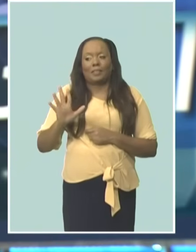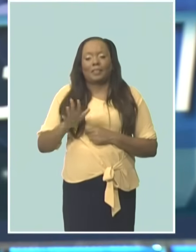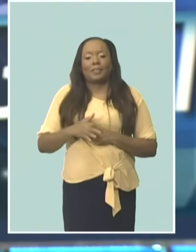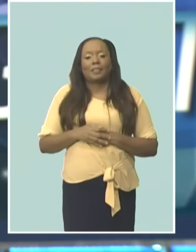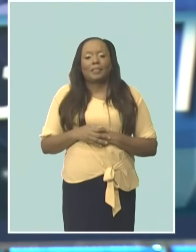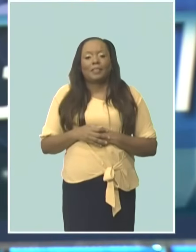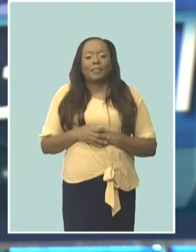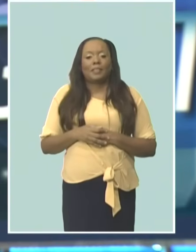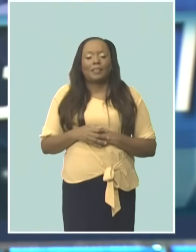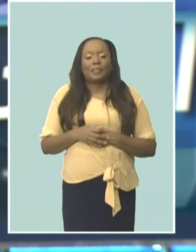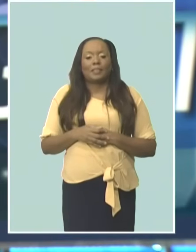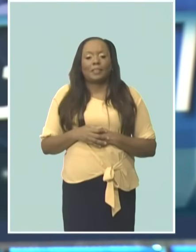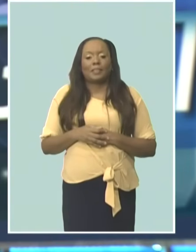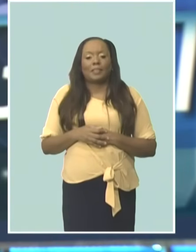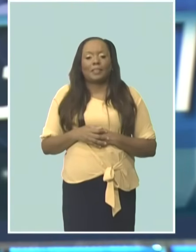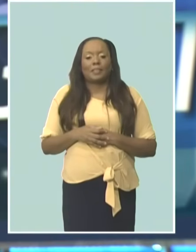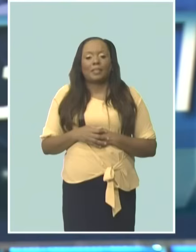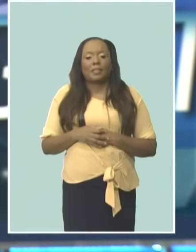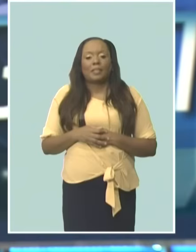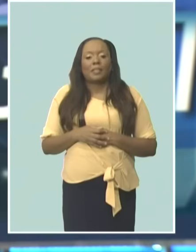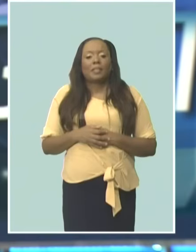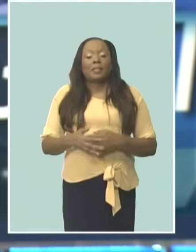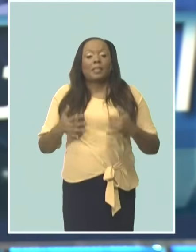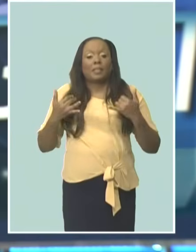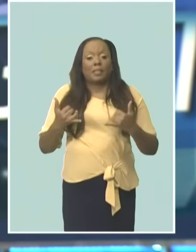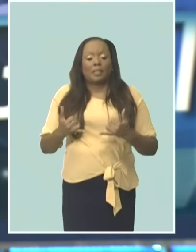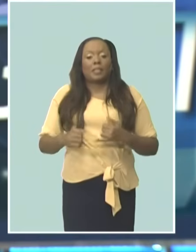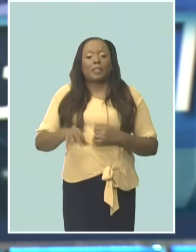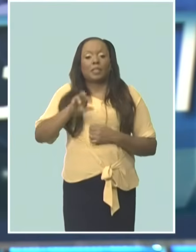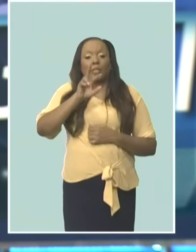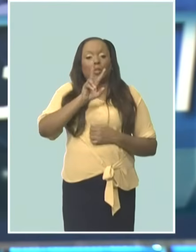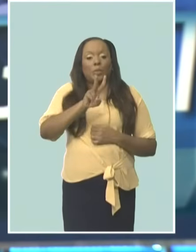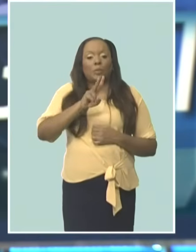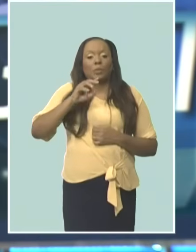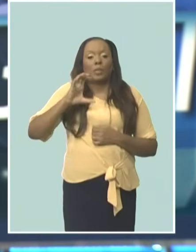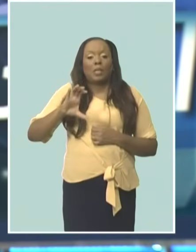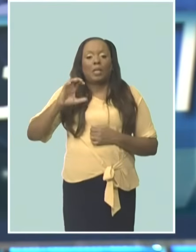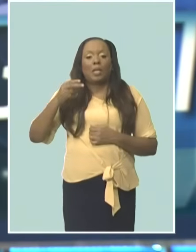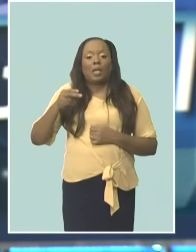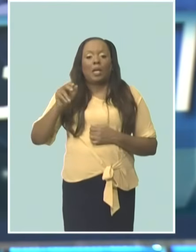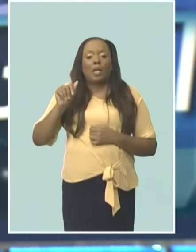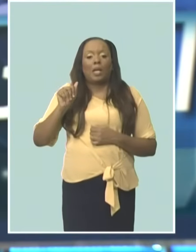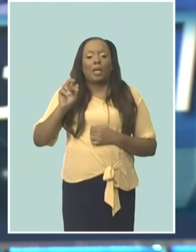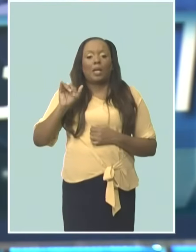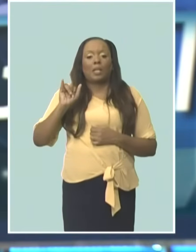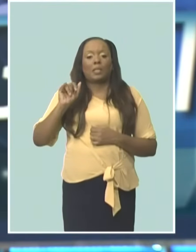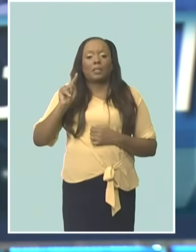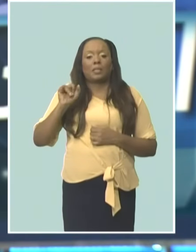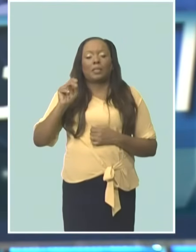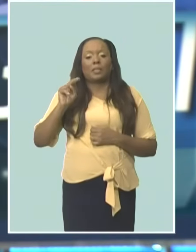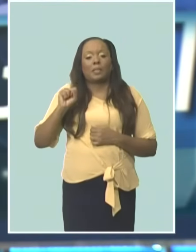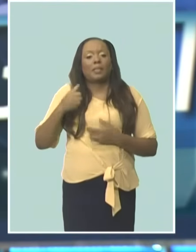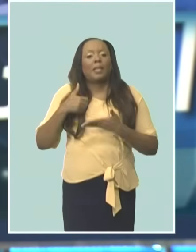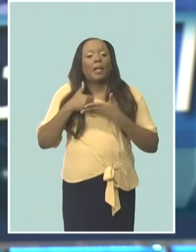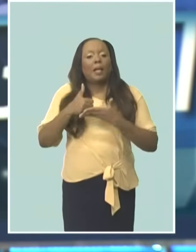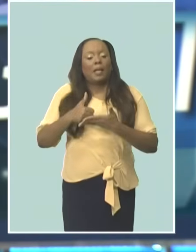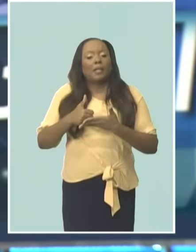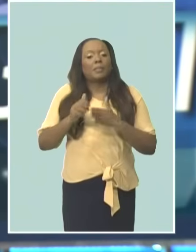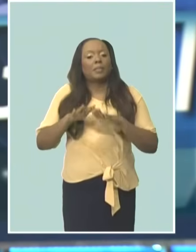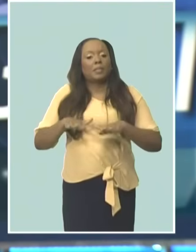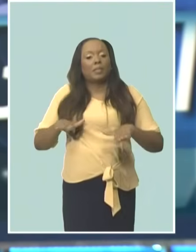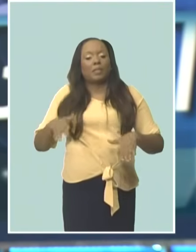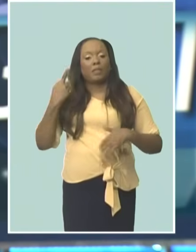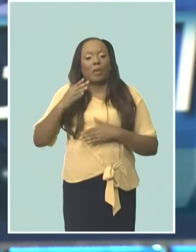430-7525. Two charities today did their civic duty in getting some of the nation's children back to school.